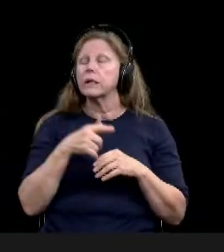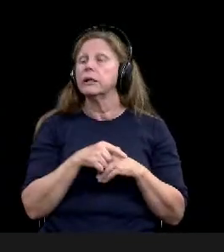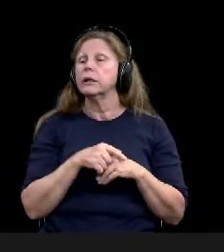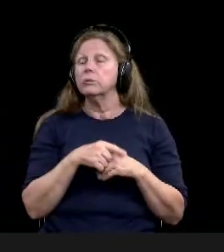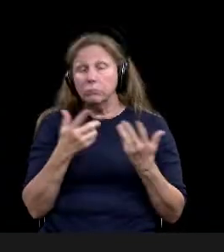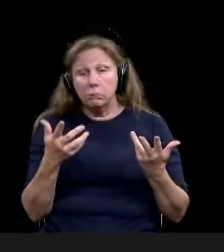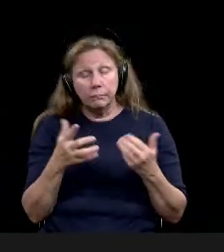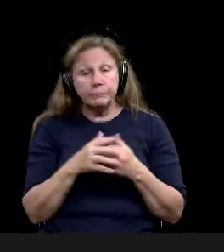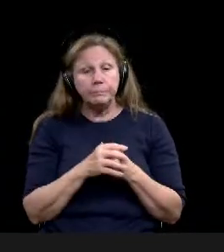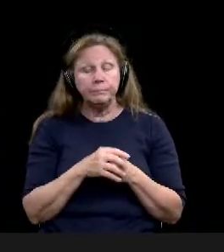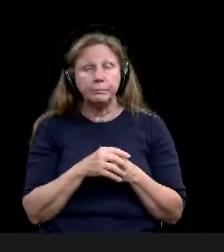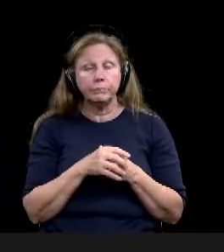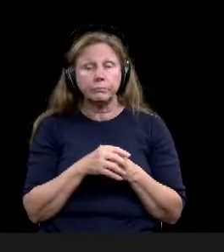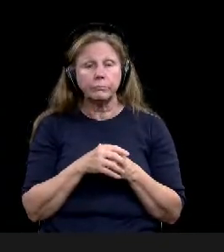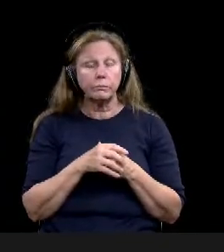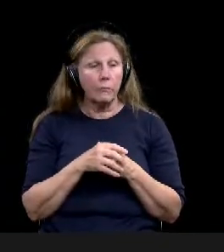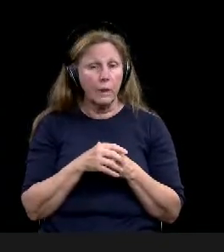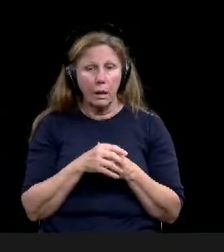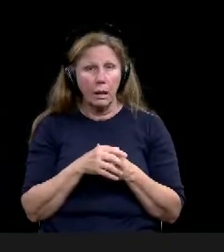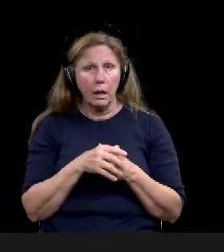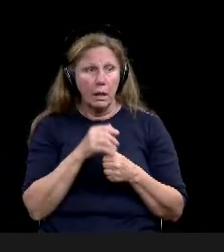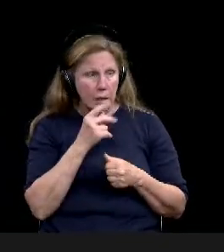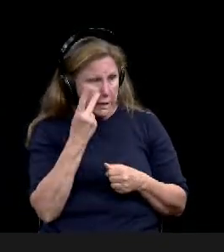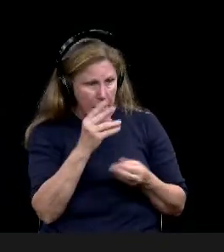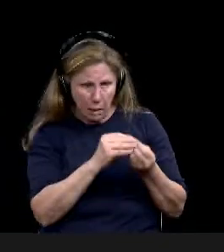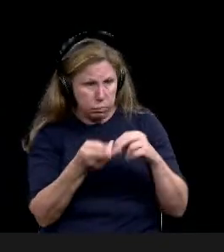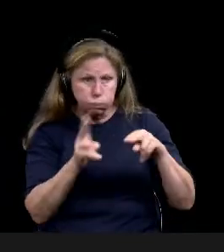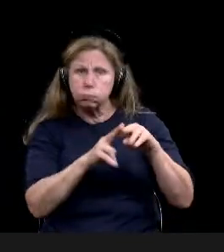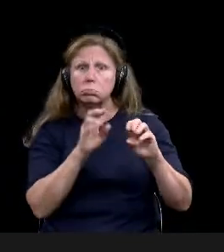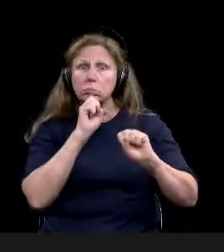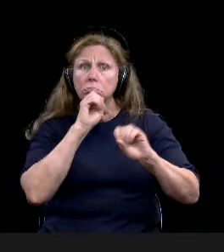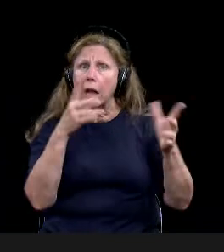It is because of